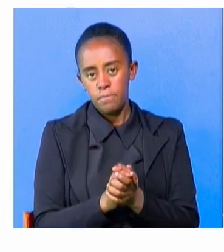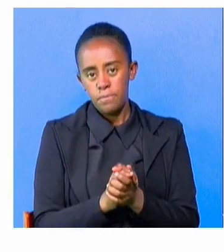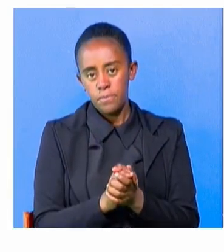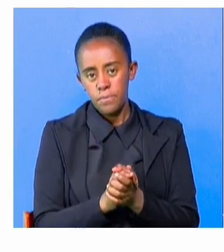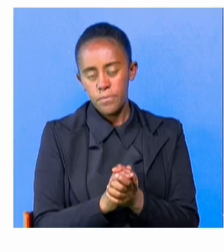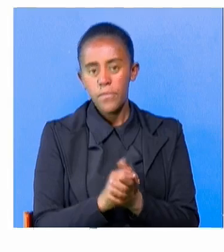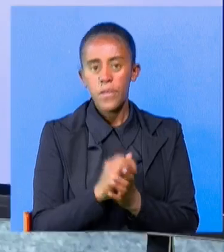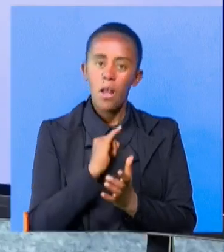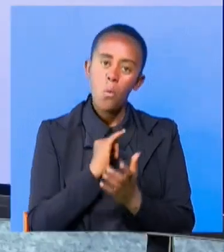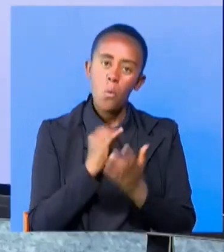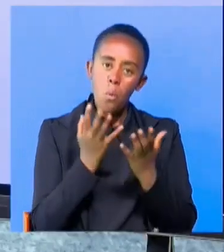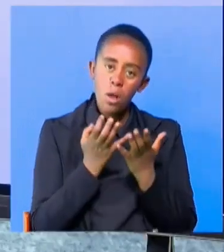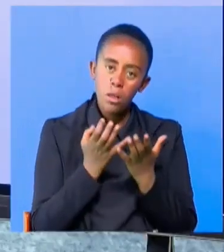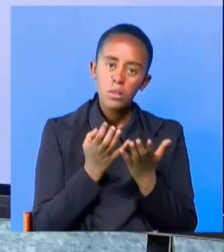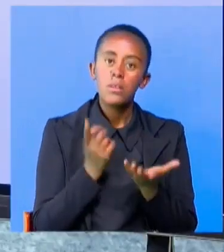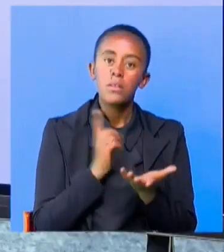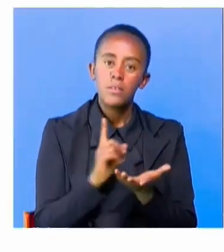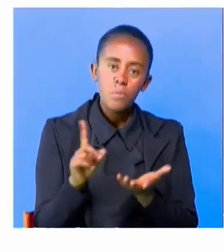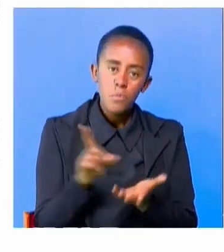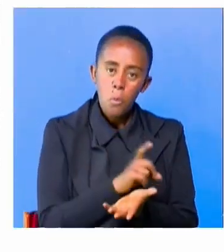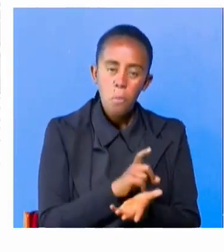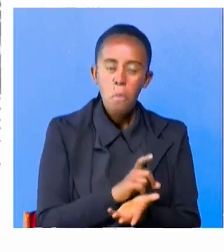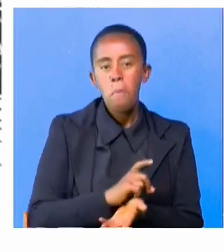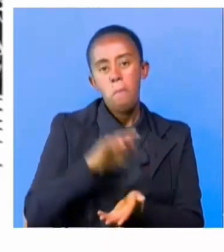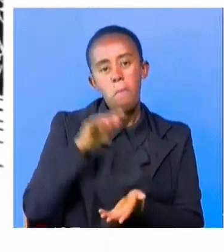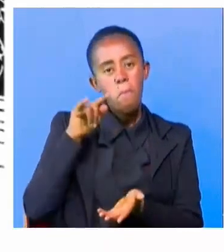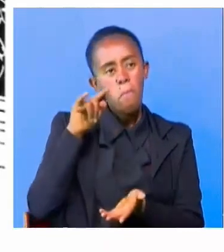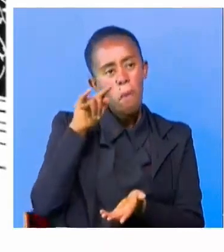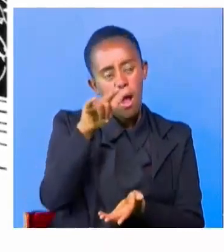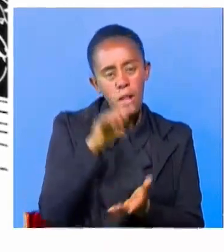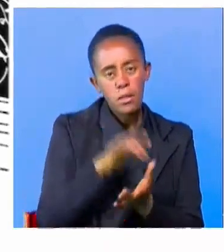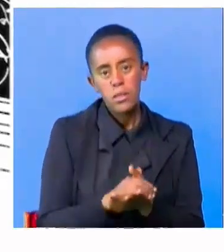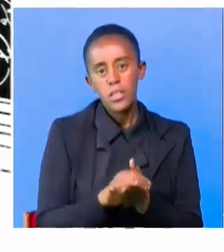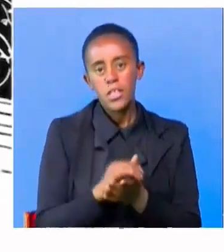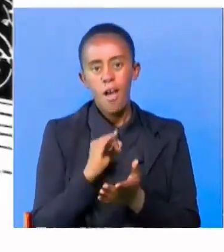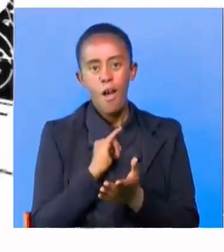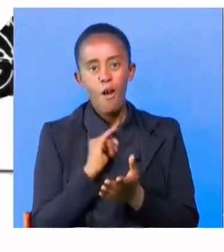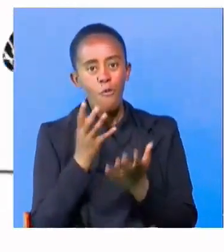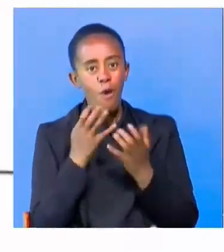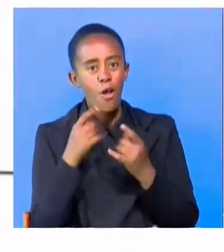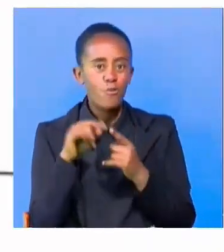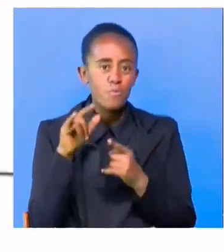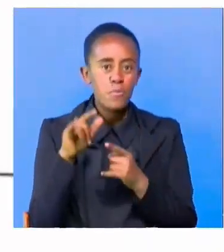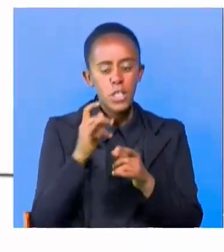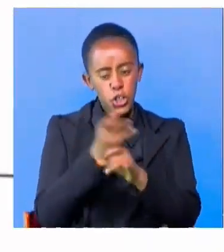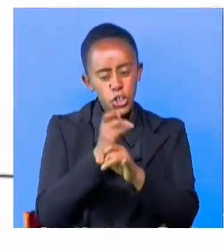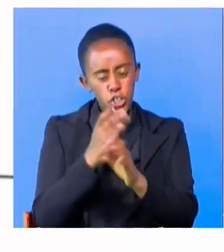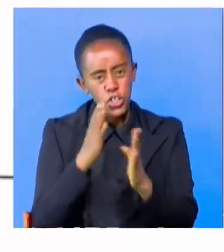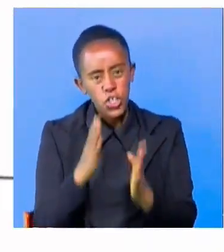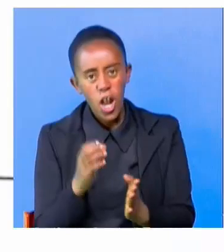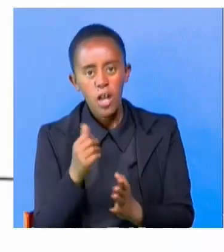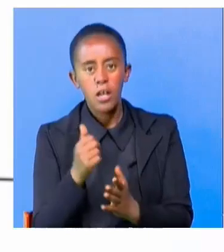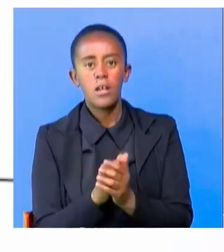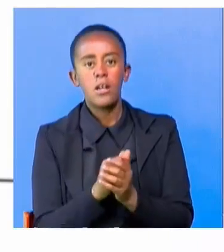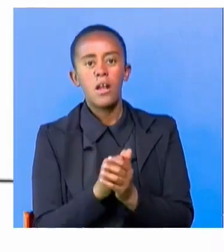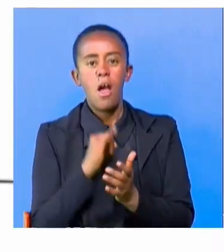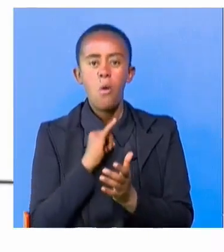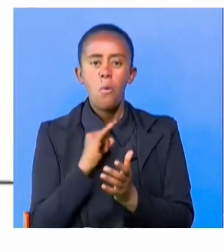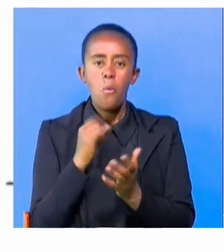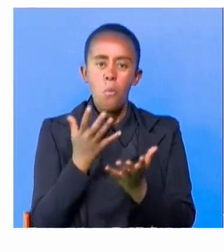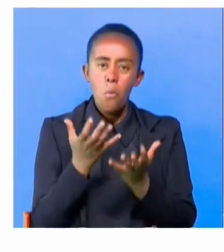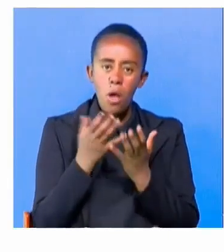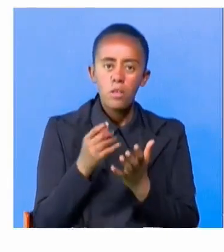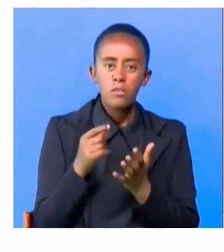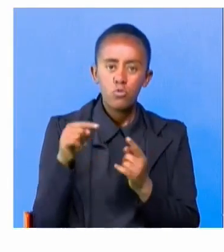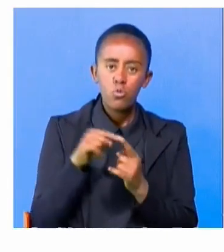I want to be a merchant. I want to be a pilot, okay? I want to be an engineer. I want to be